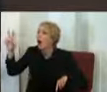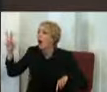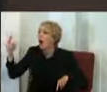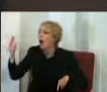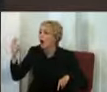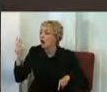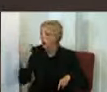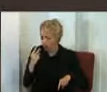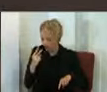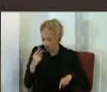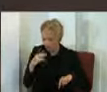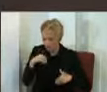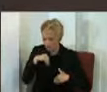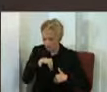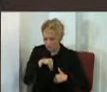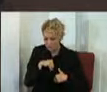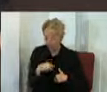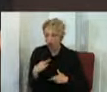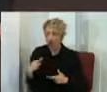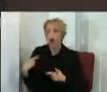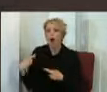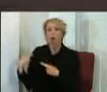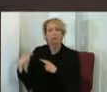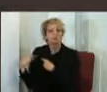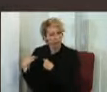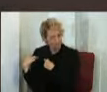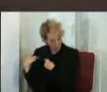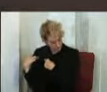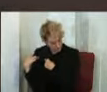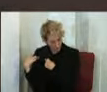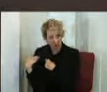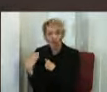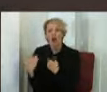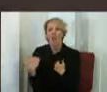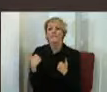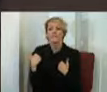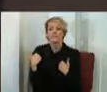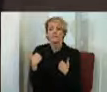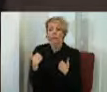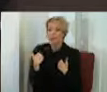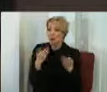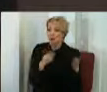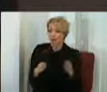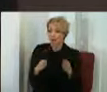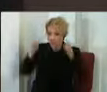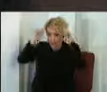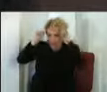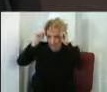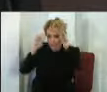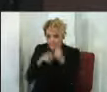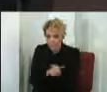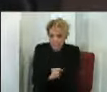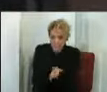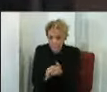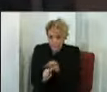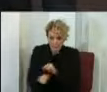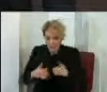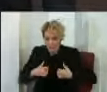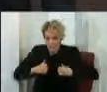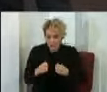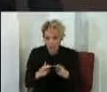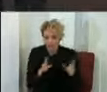we do that, then be prepared. Hold on to your hat. Hold on to your britches,